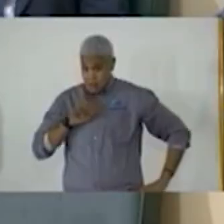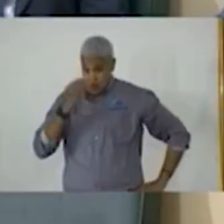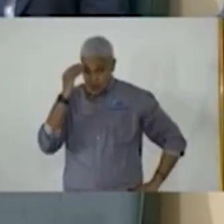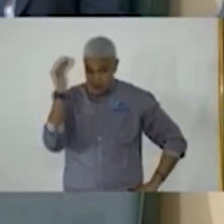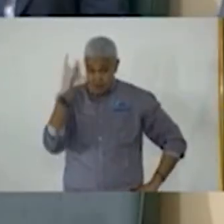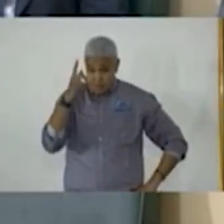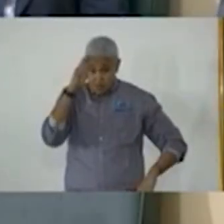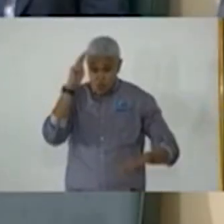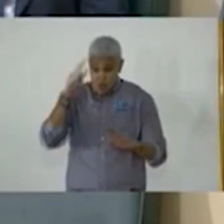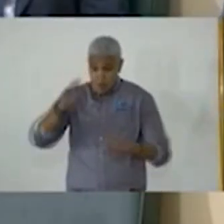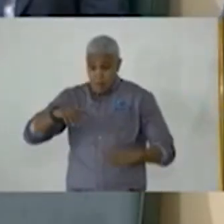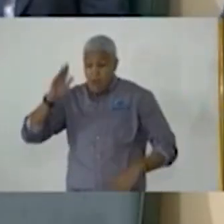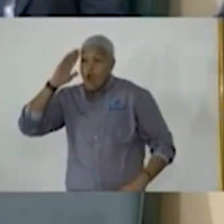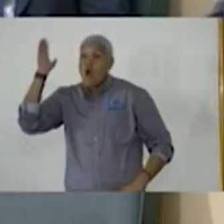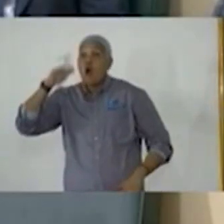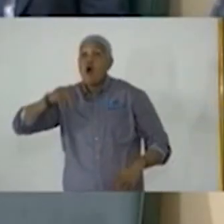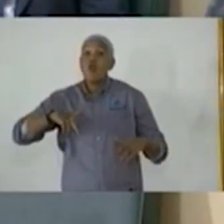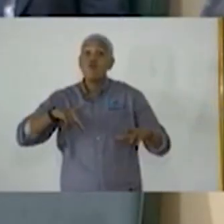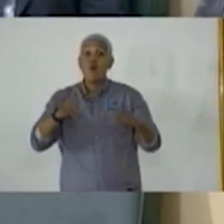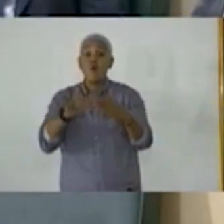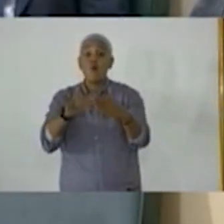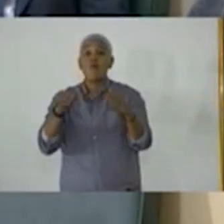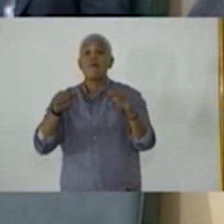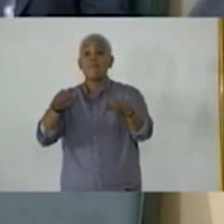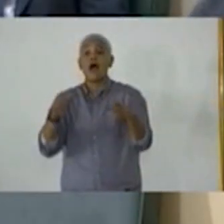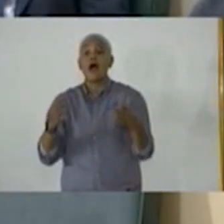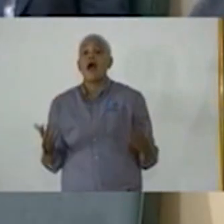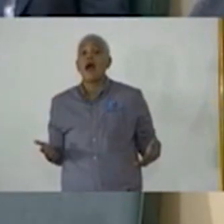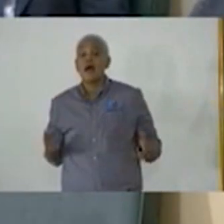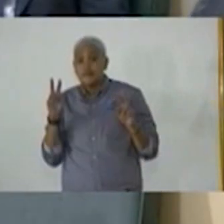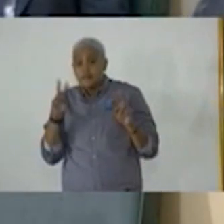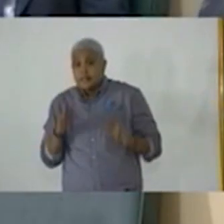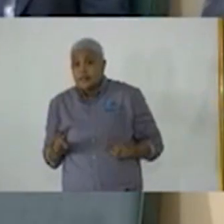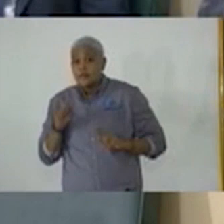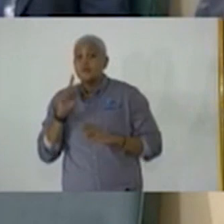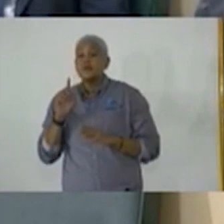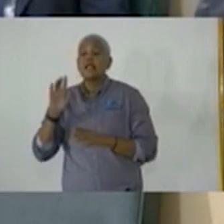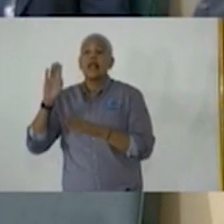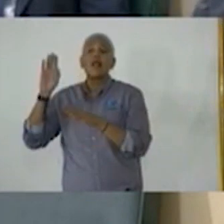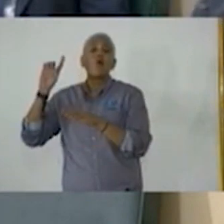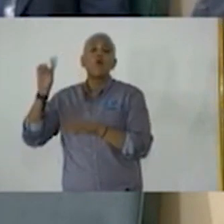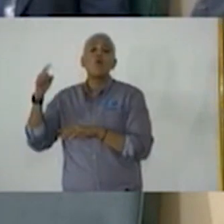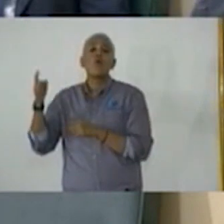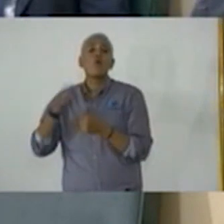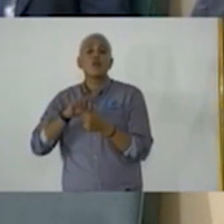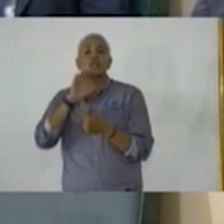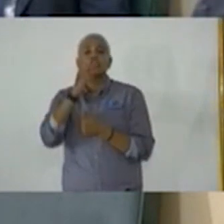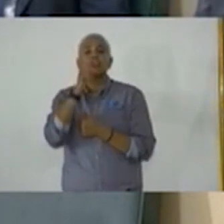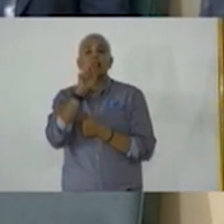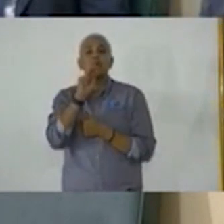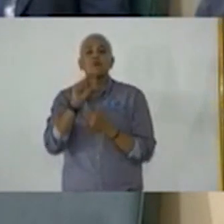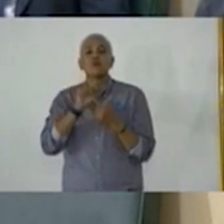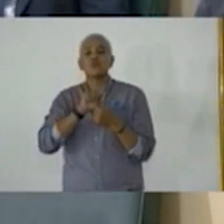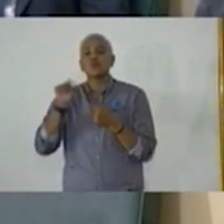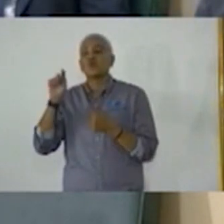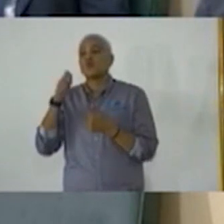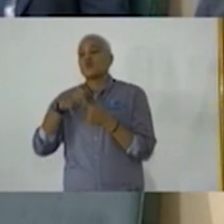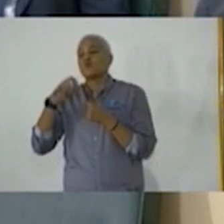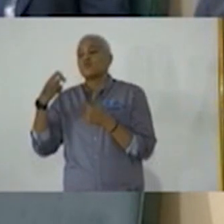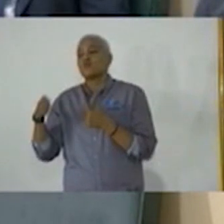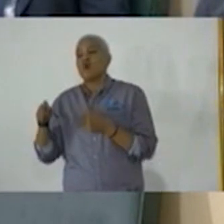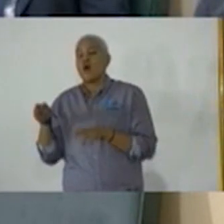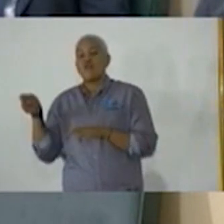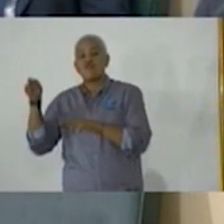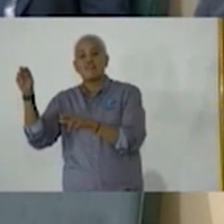affected. All roads have been reopened, with the exception of the corridors from Chapelton to Rock River in